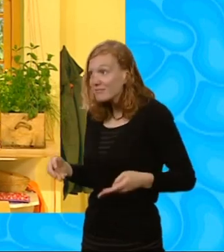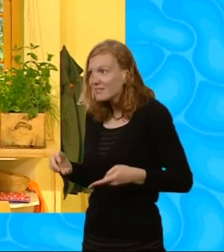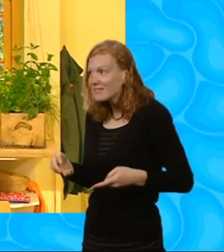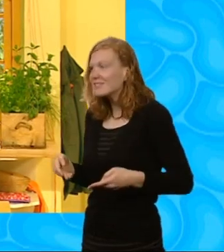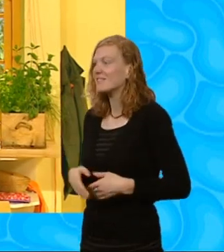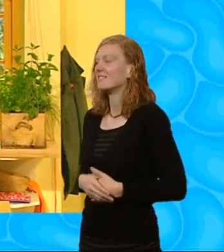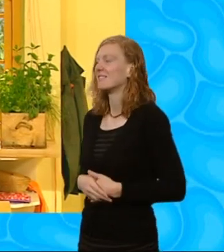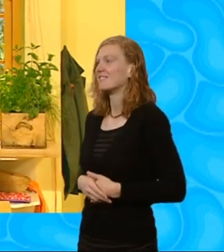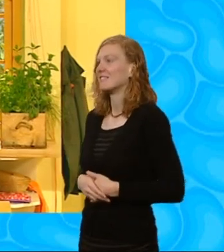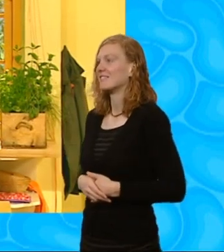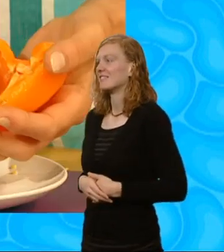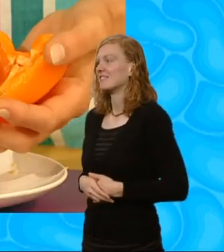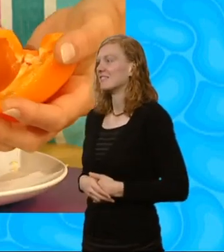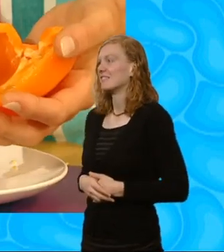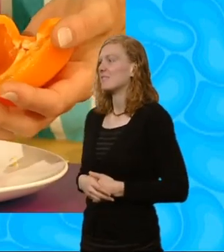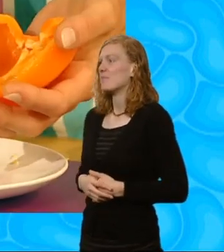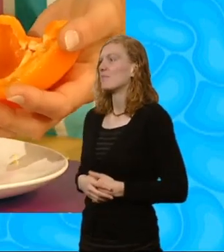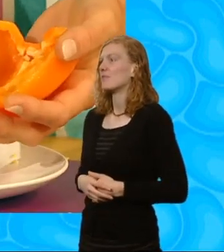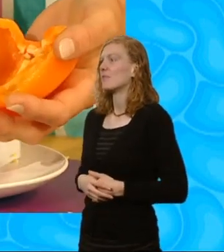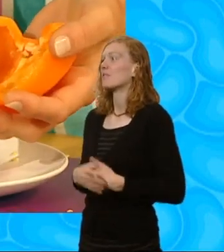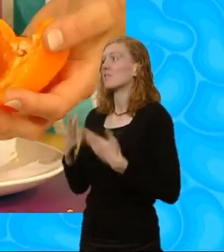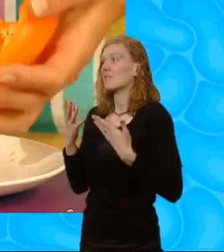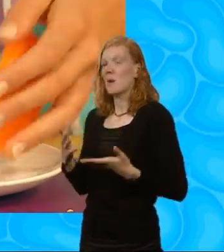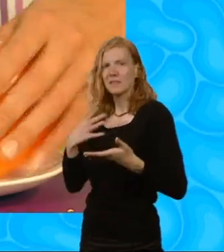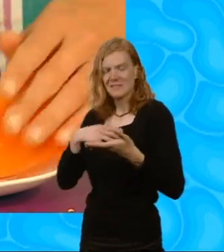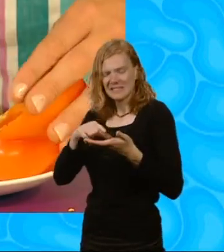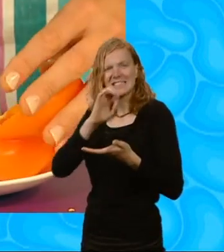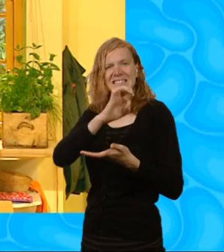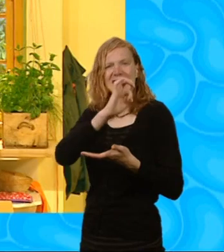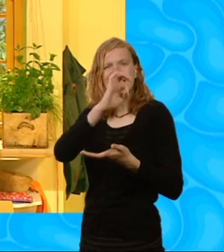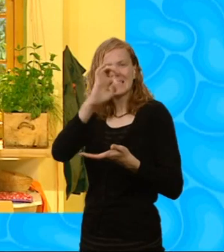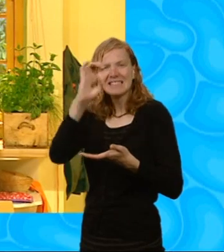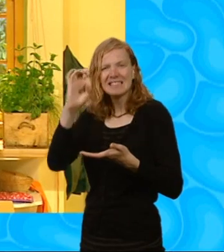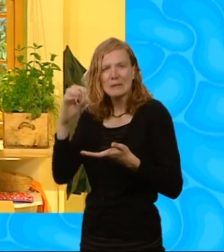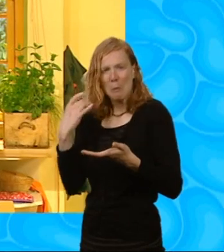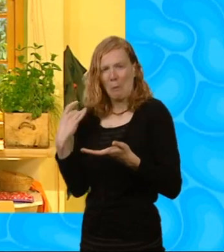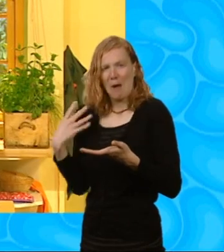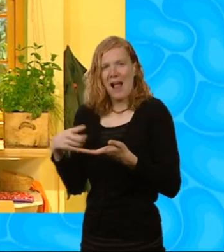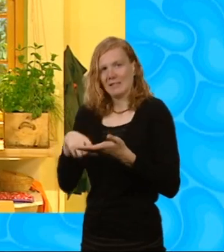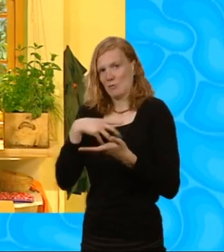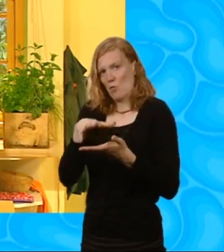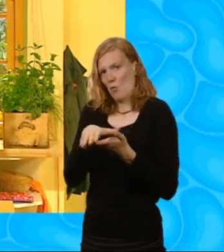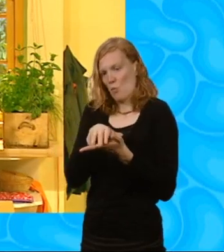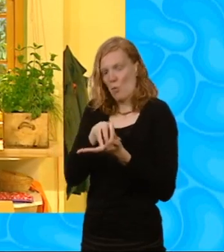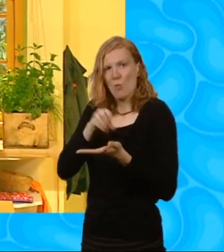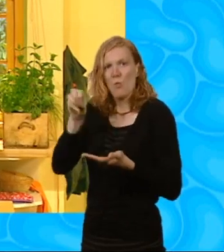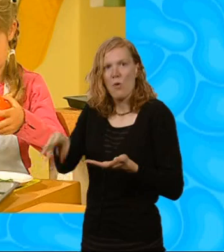And now we need to rip out all of the white fleshy bits inside our pepper. So can you rip the fleshy bits out like that?